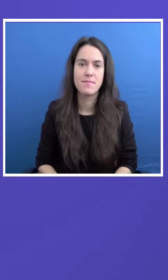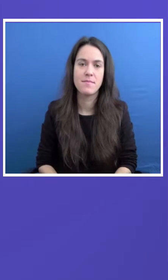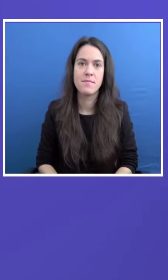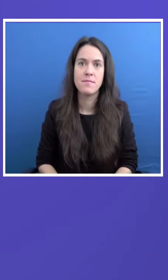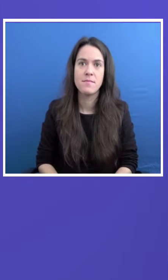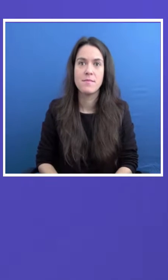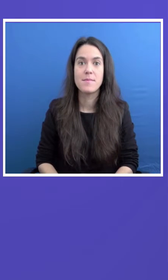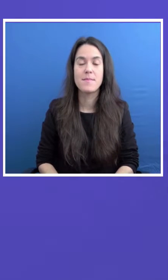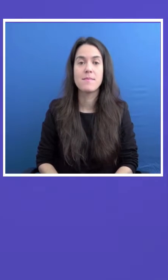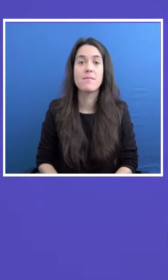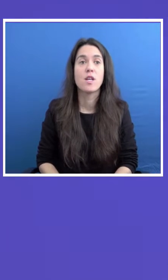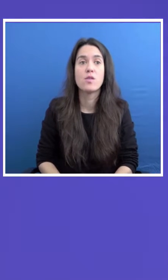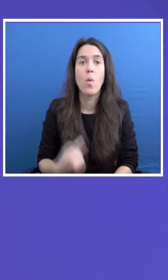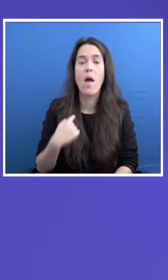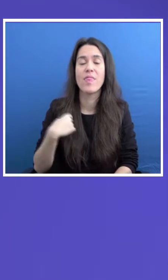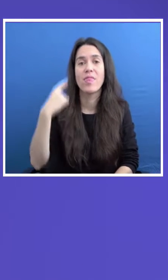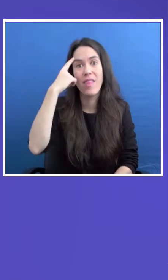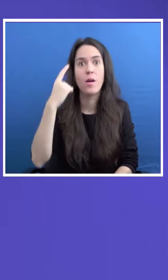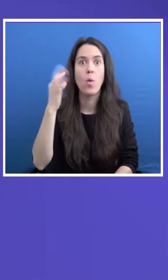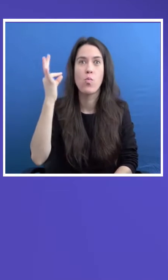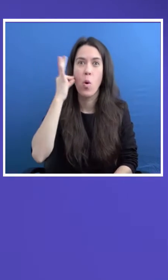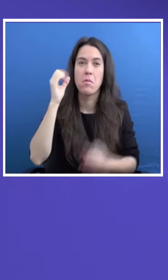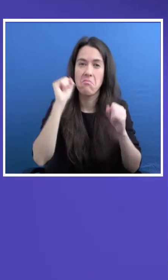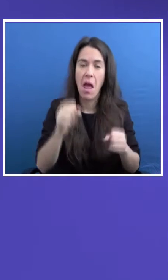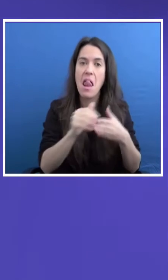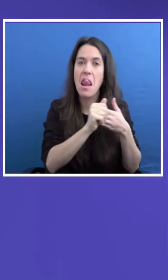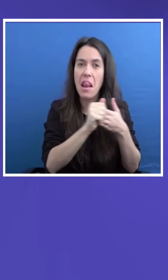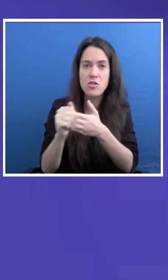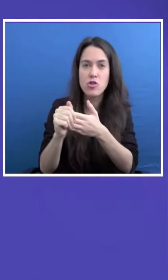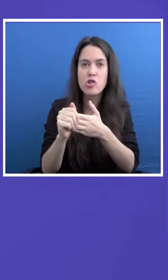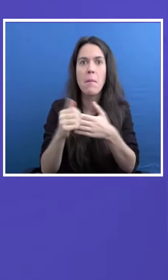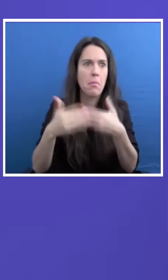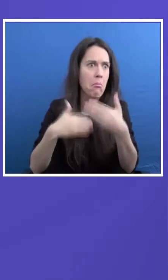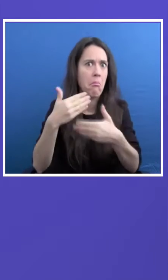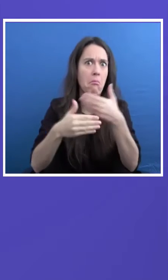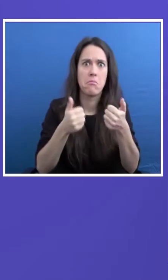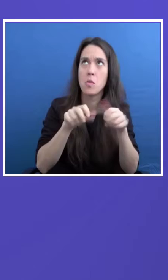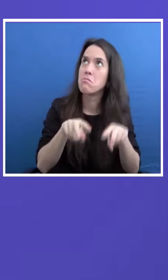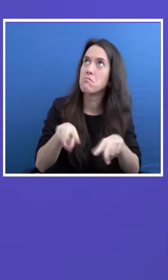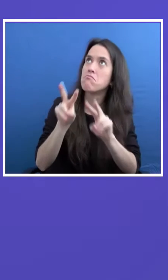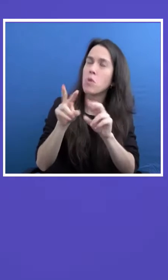to handle those leadership positions, why is it